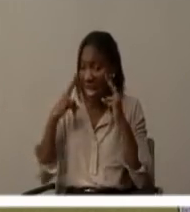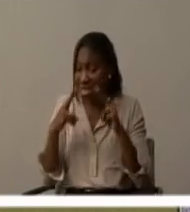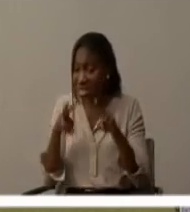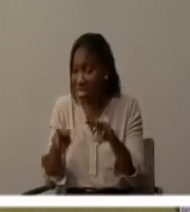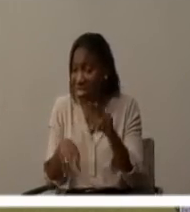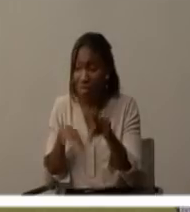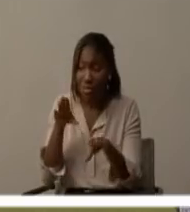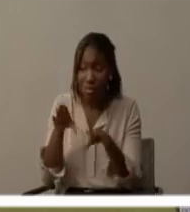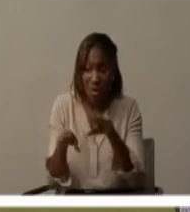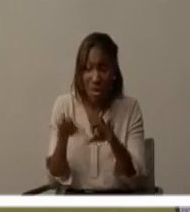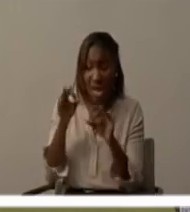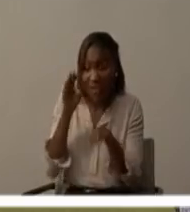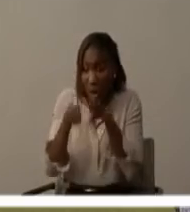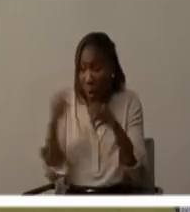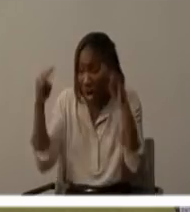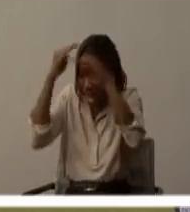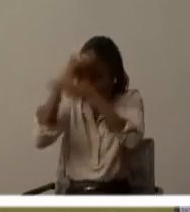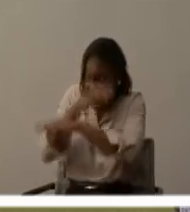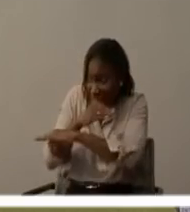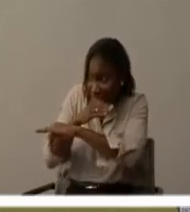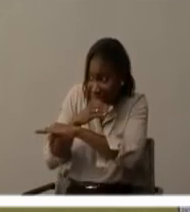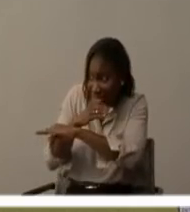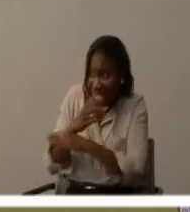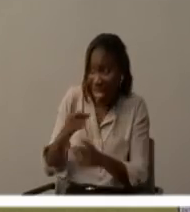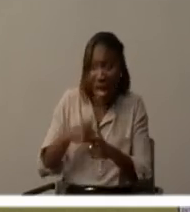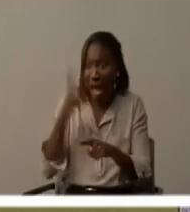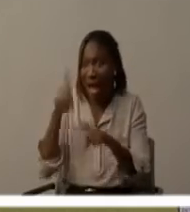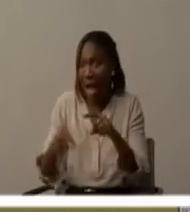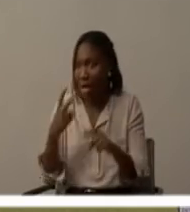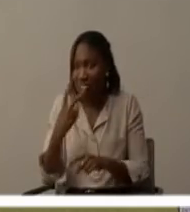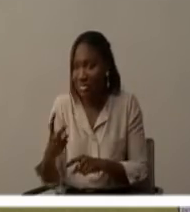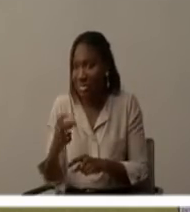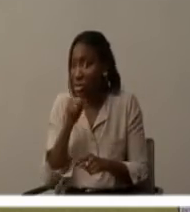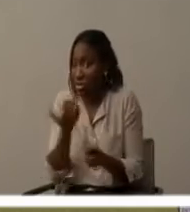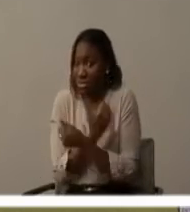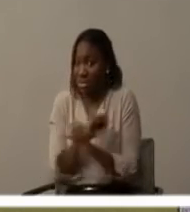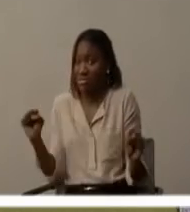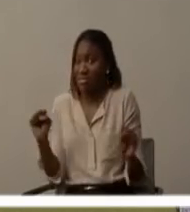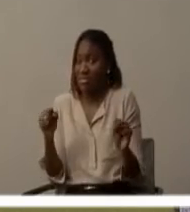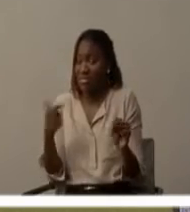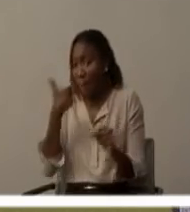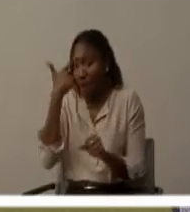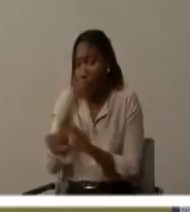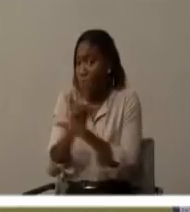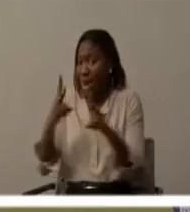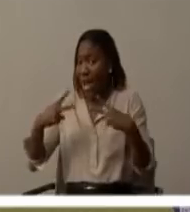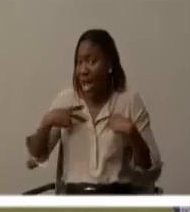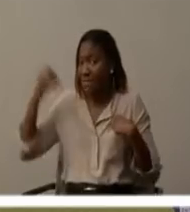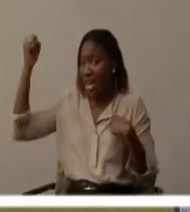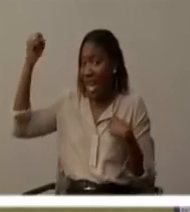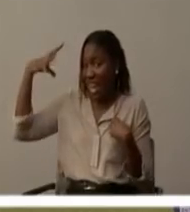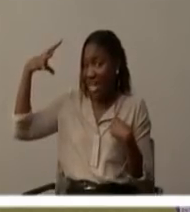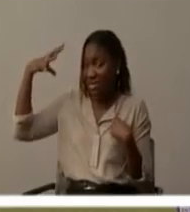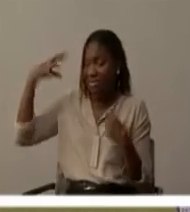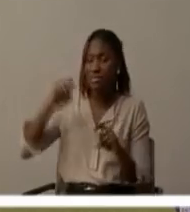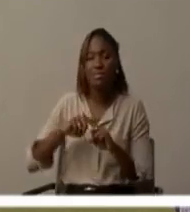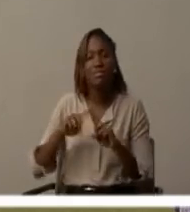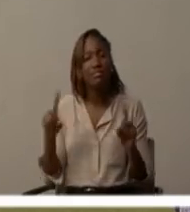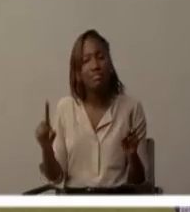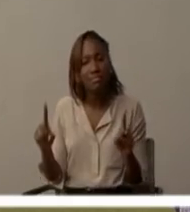walks at night, he stumbles, because there is no light to guide him." He